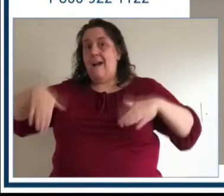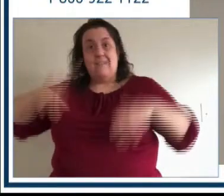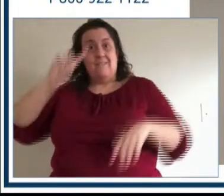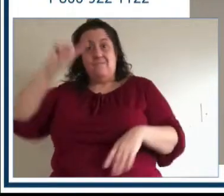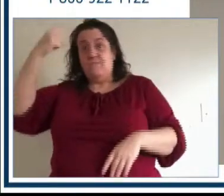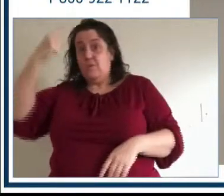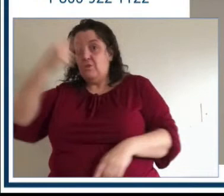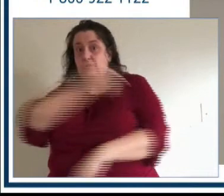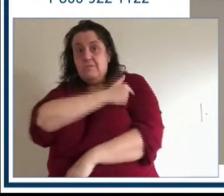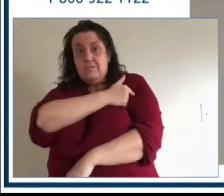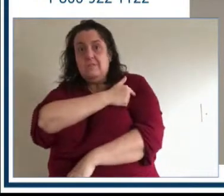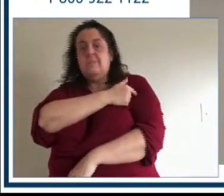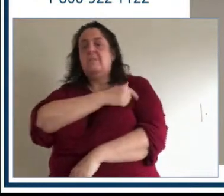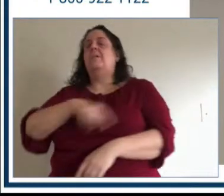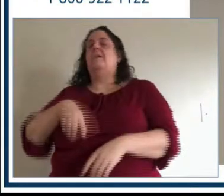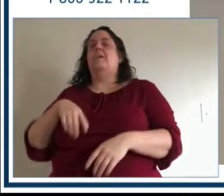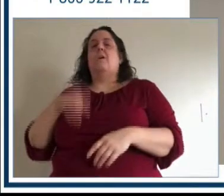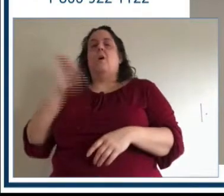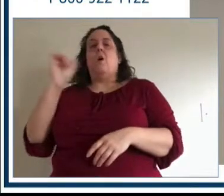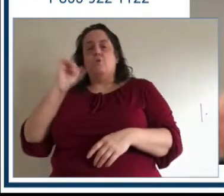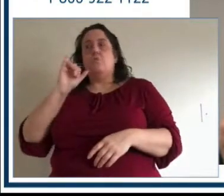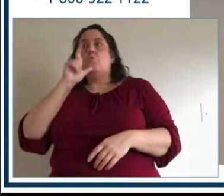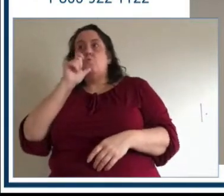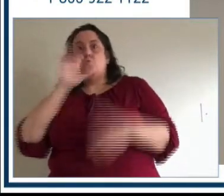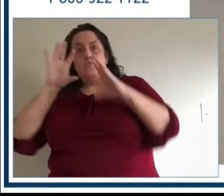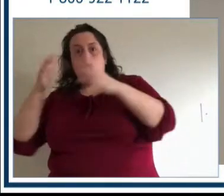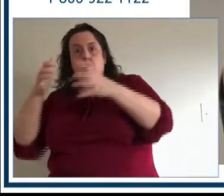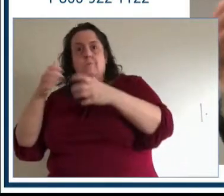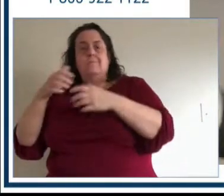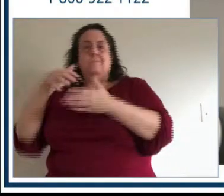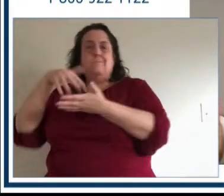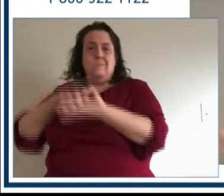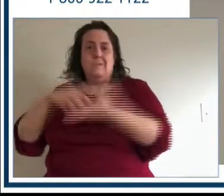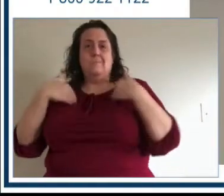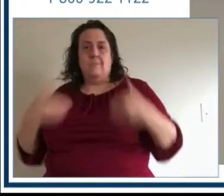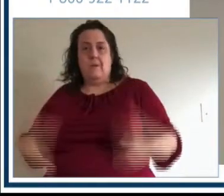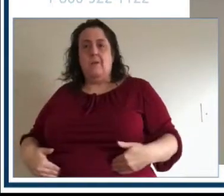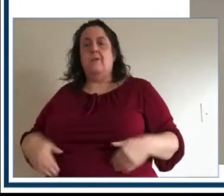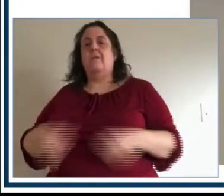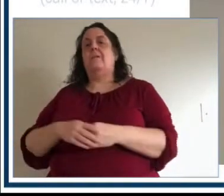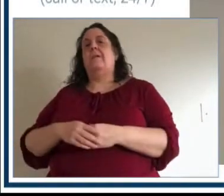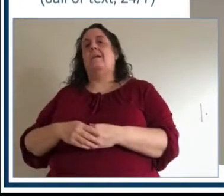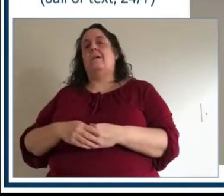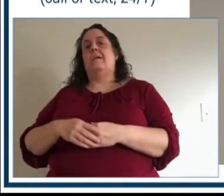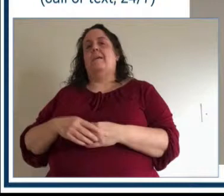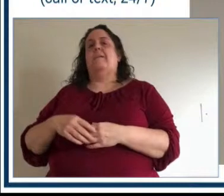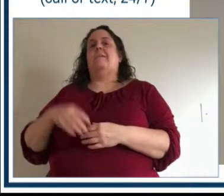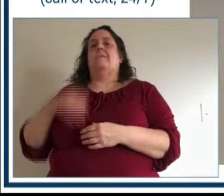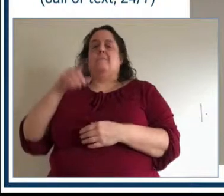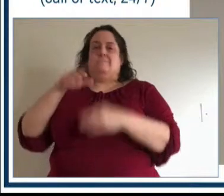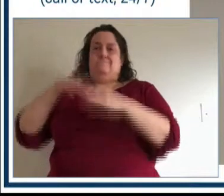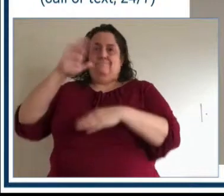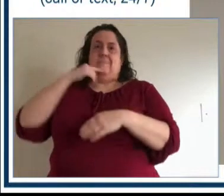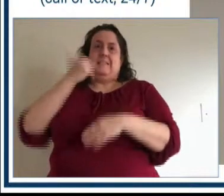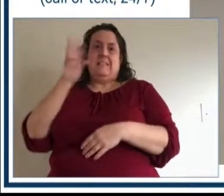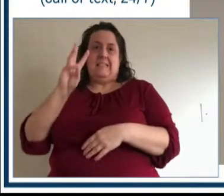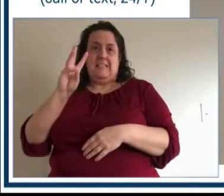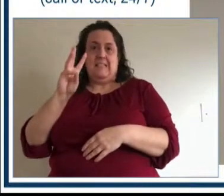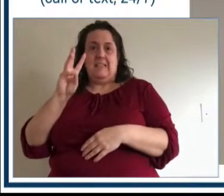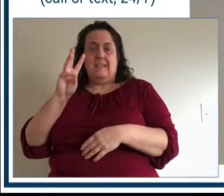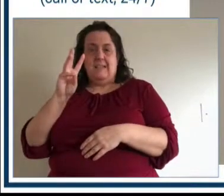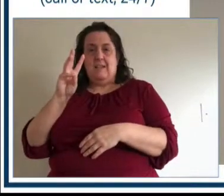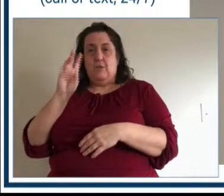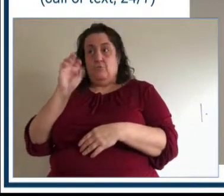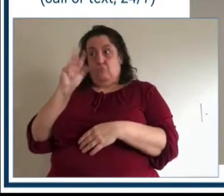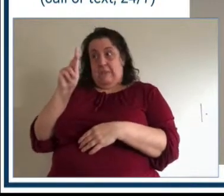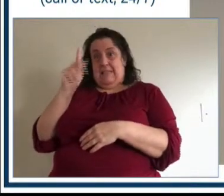the immune compromised with a third dose, and 60 and above who are at increased risk for waning immunity and therefore